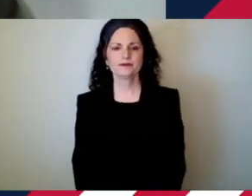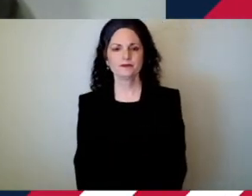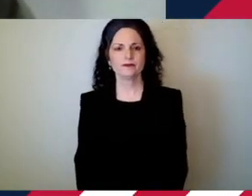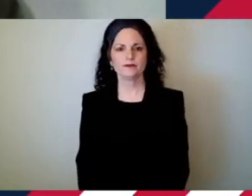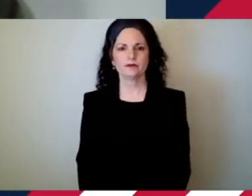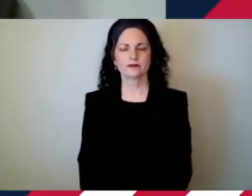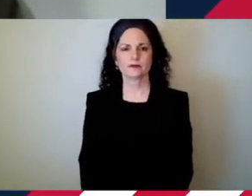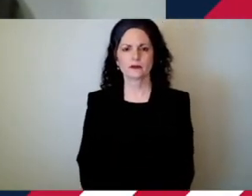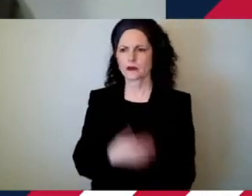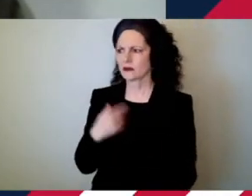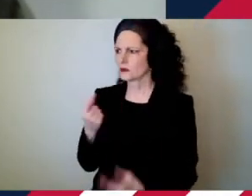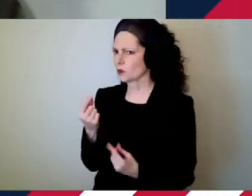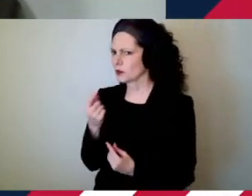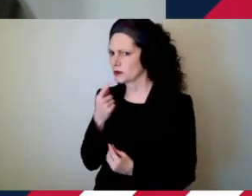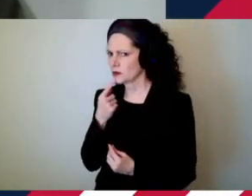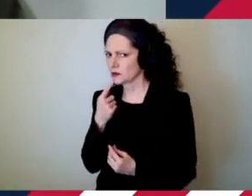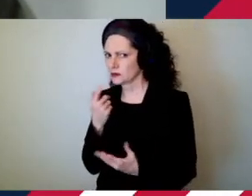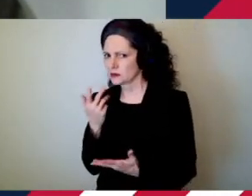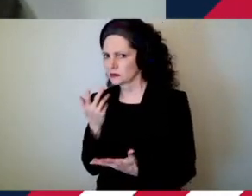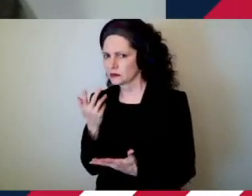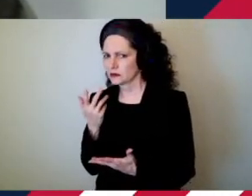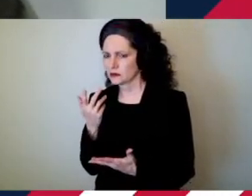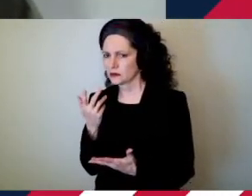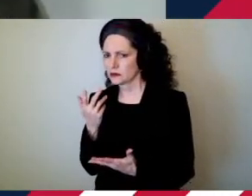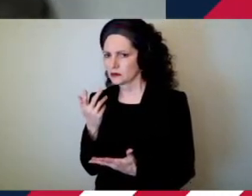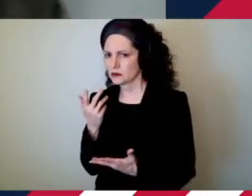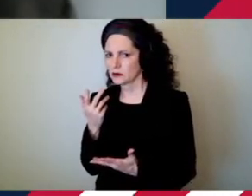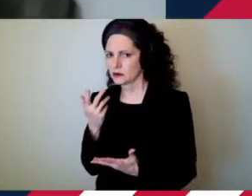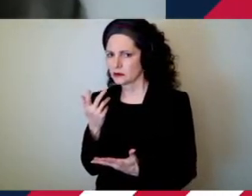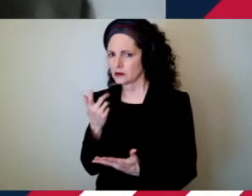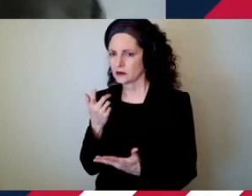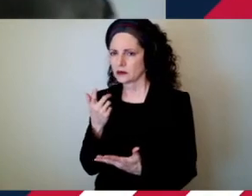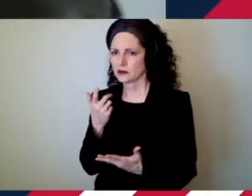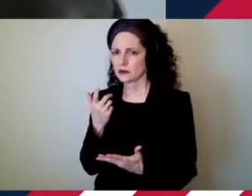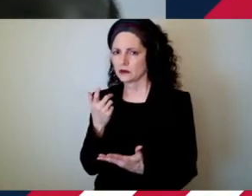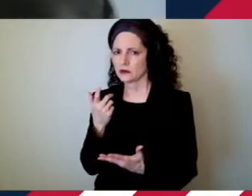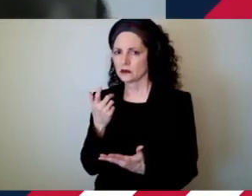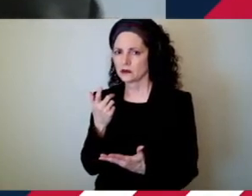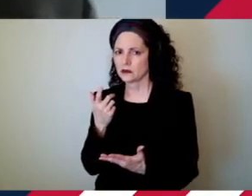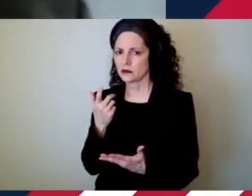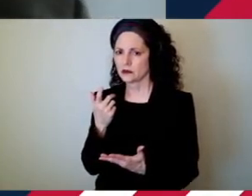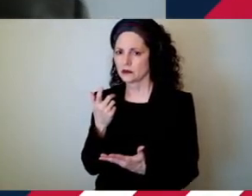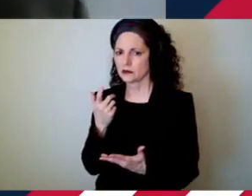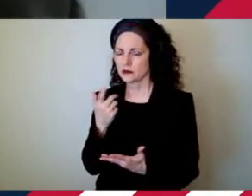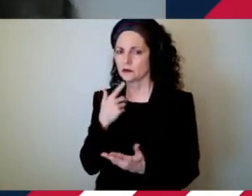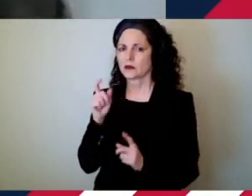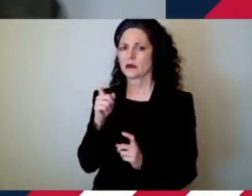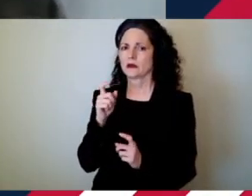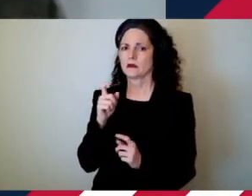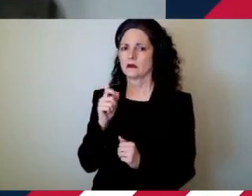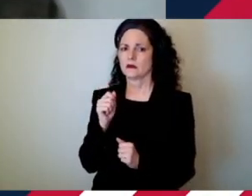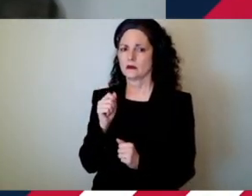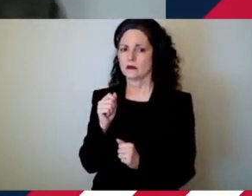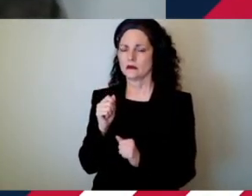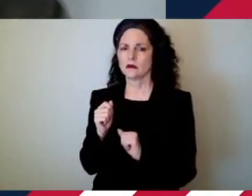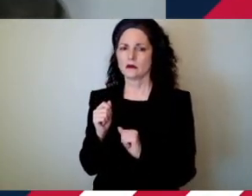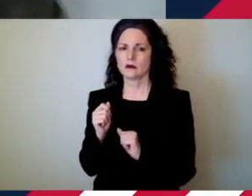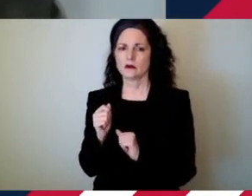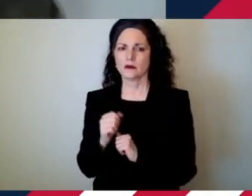It's Courtney will tell you when Barney should give 15-second warning and what the final numbers are reported. So the numbers are going to show up here.